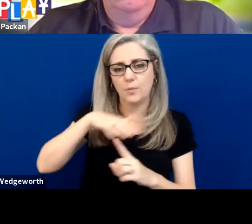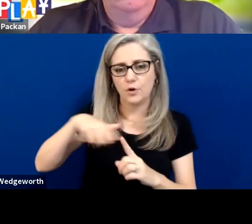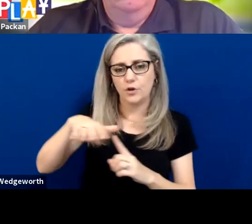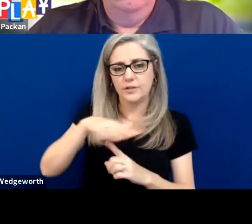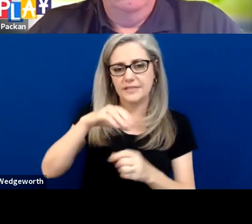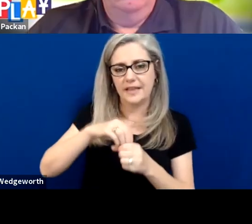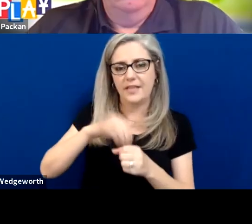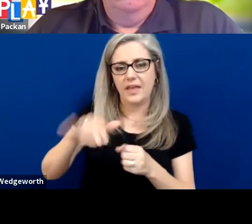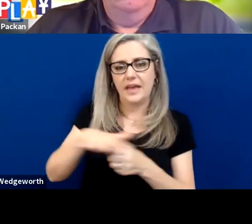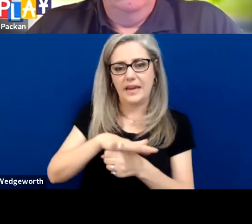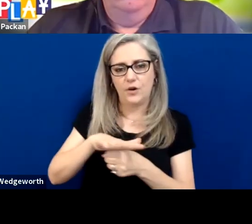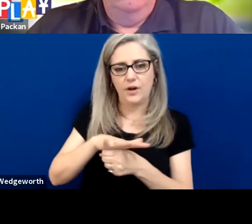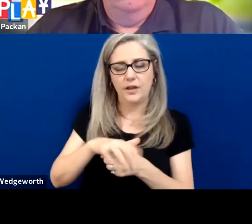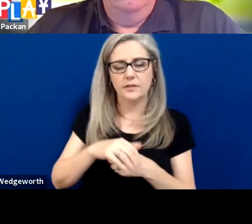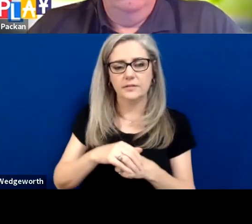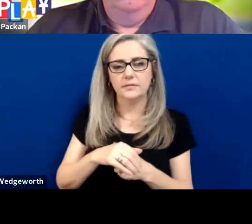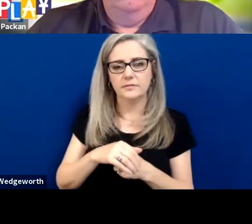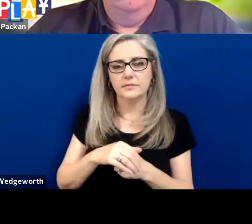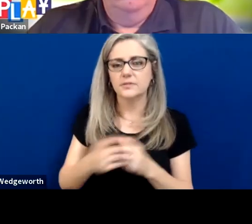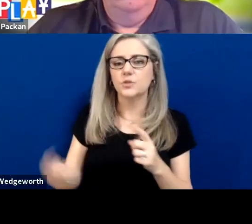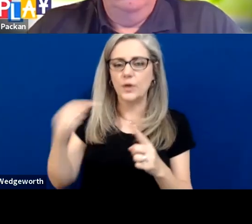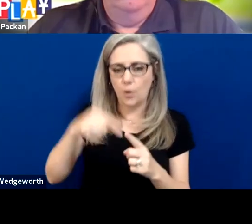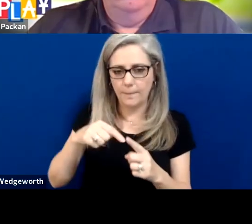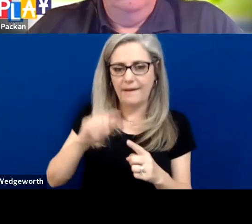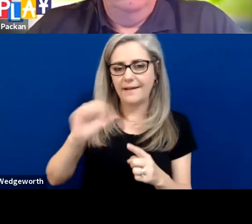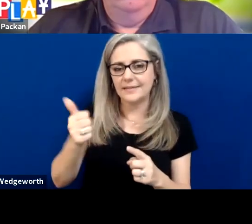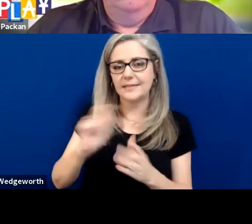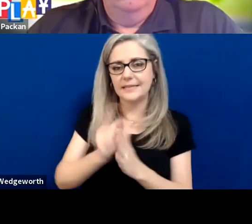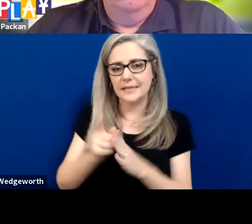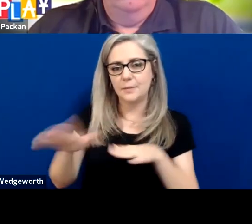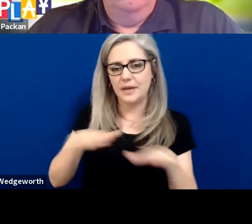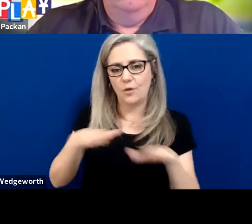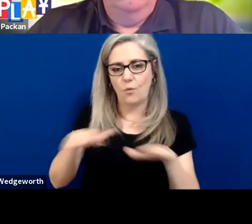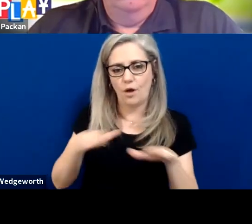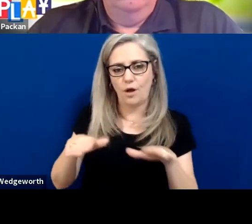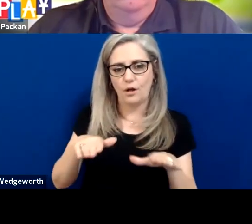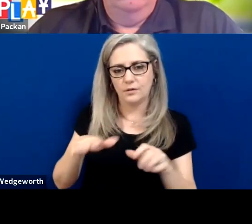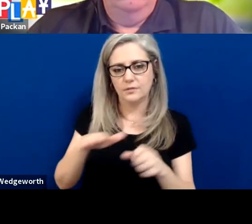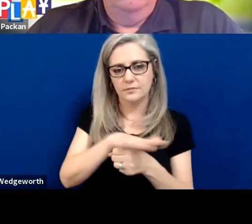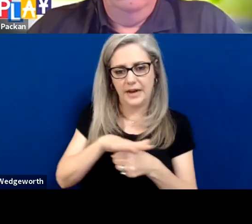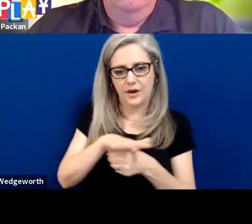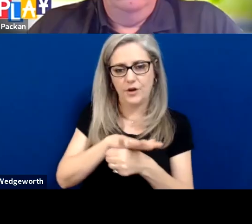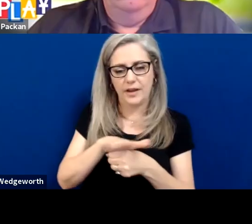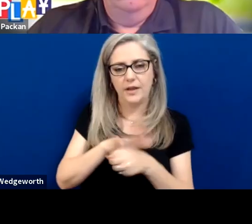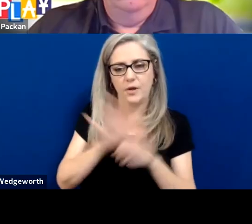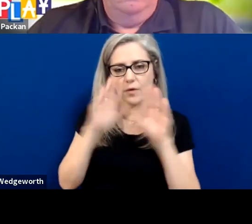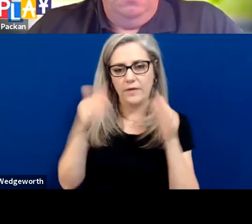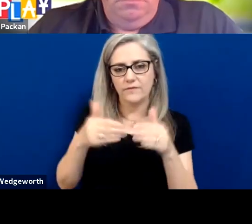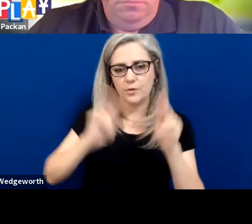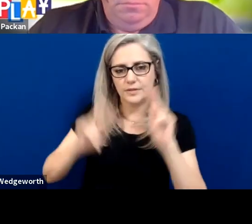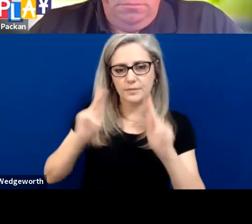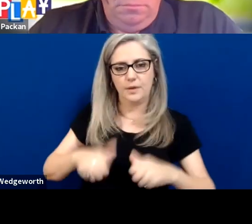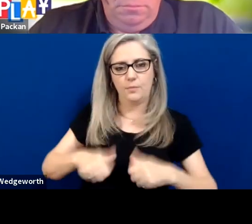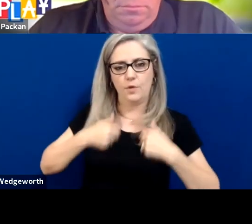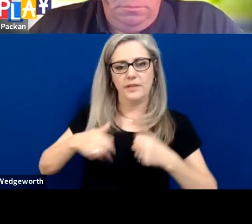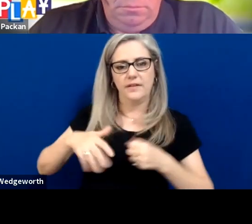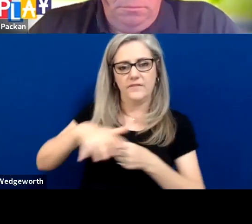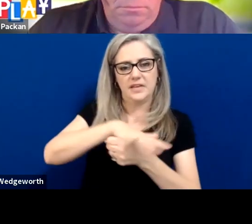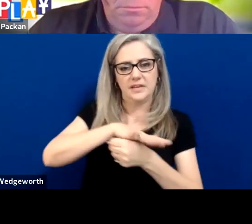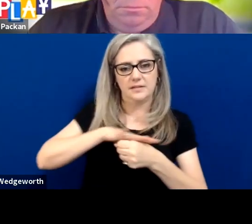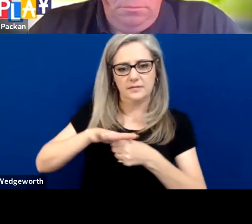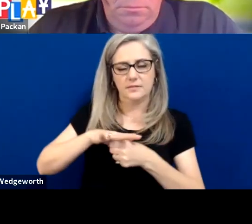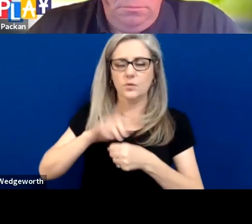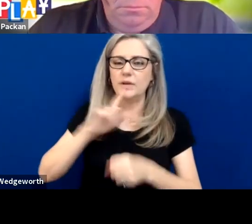that area. So go back to that 10-minute walk. We really want to focus on people living within really it's a